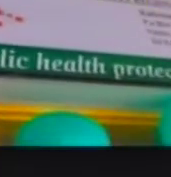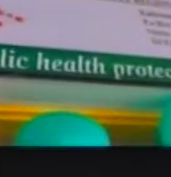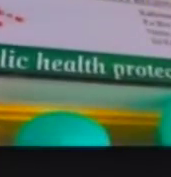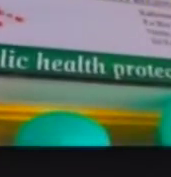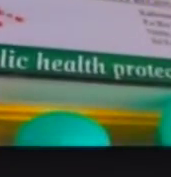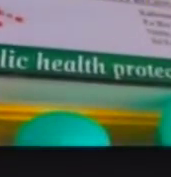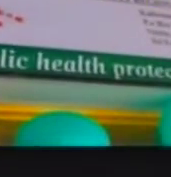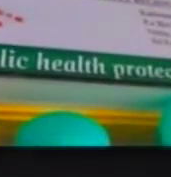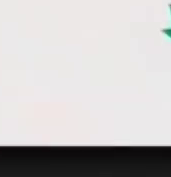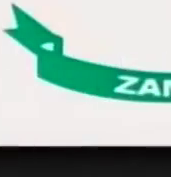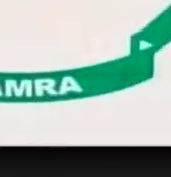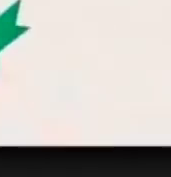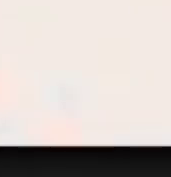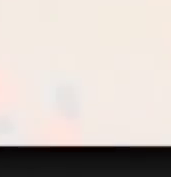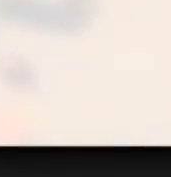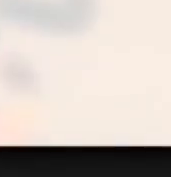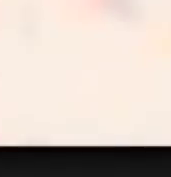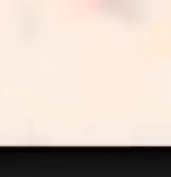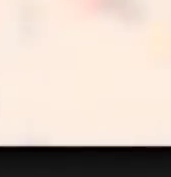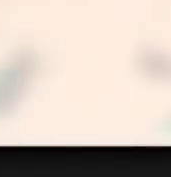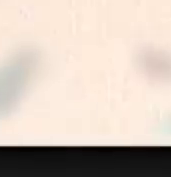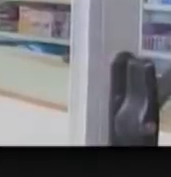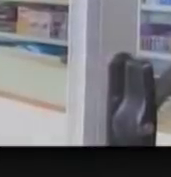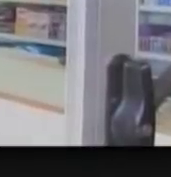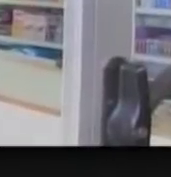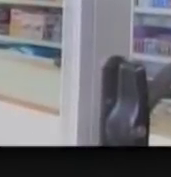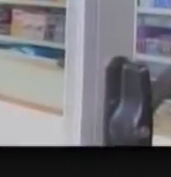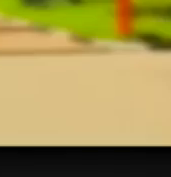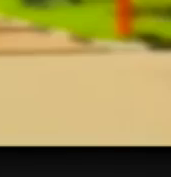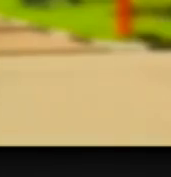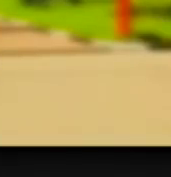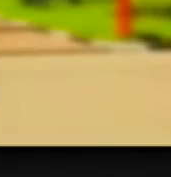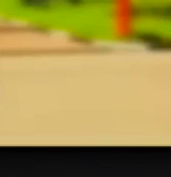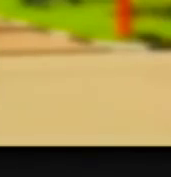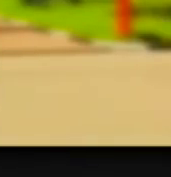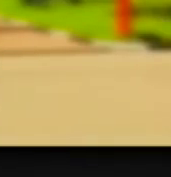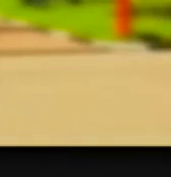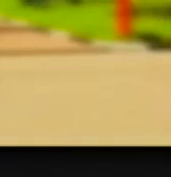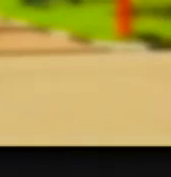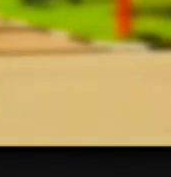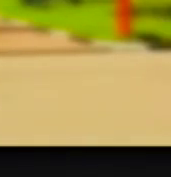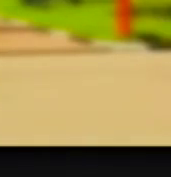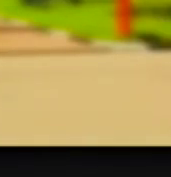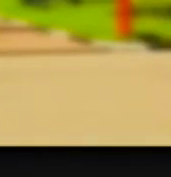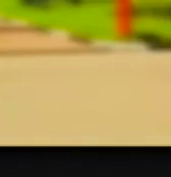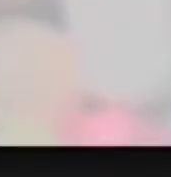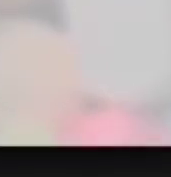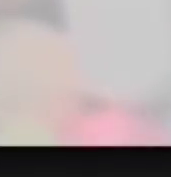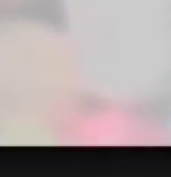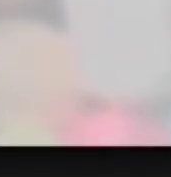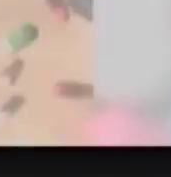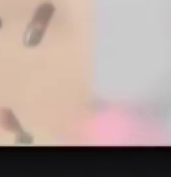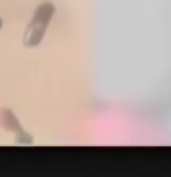The Zambia Medicines Regulatory Authority, ZAMRA, a statutory body which was created by an act of parliament, has the responsibility